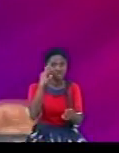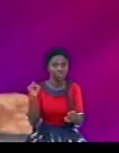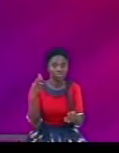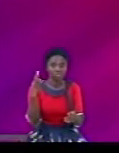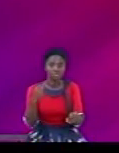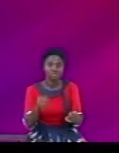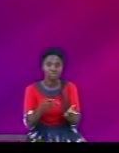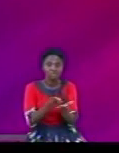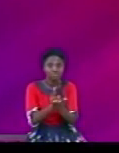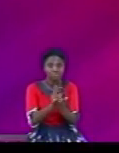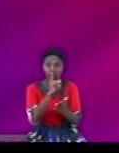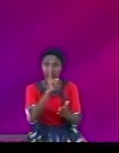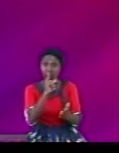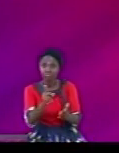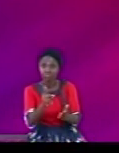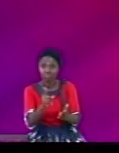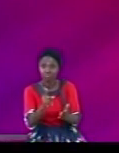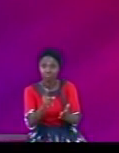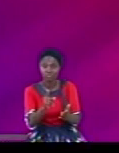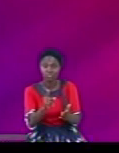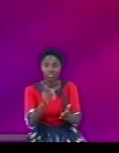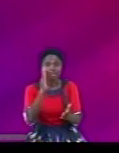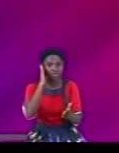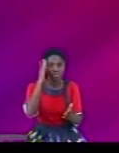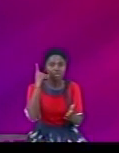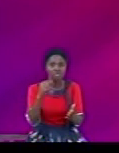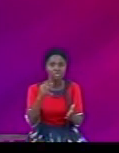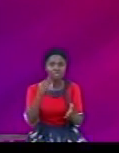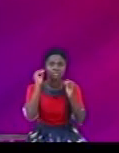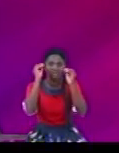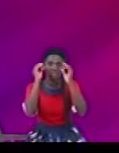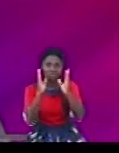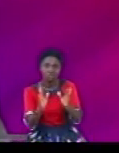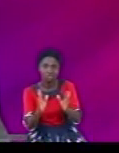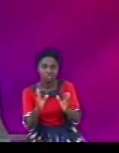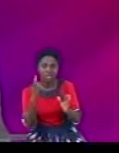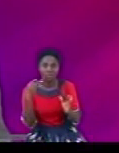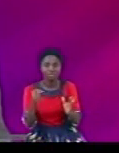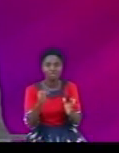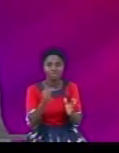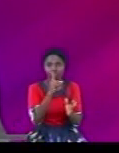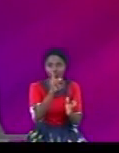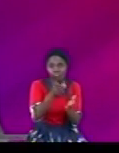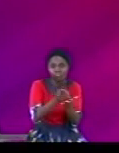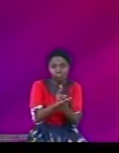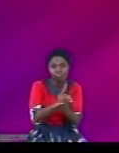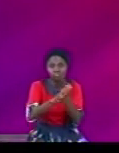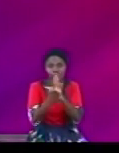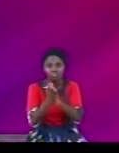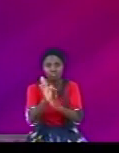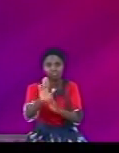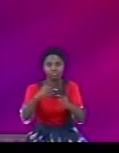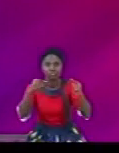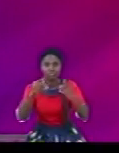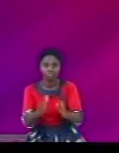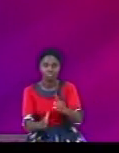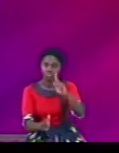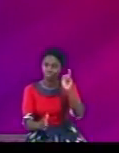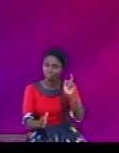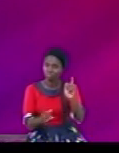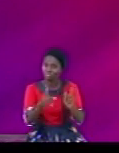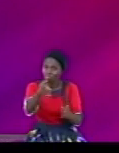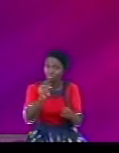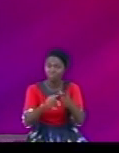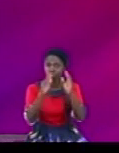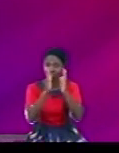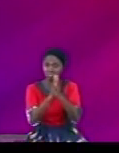the preacher of the truth become your enemy? Pray, oh God, that grant me grace. And here we find people that